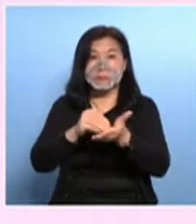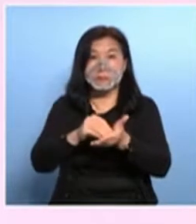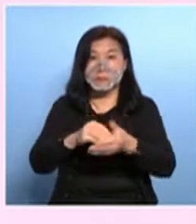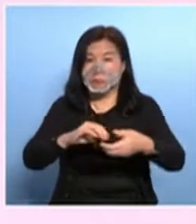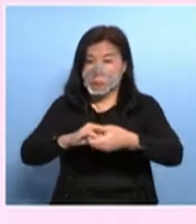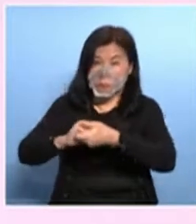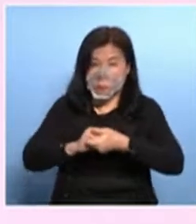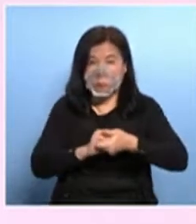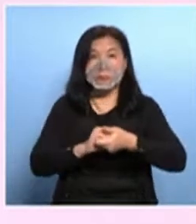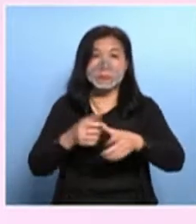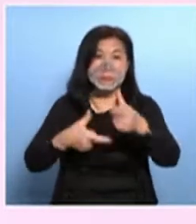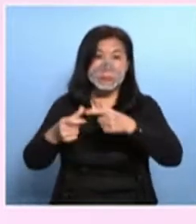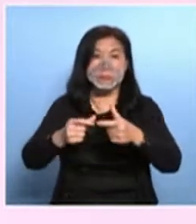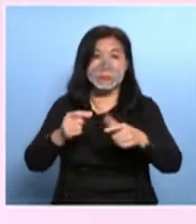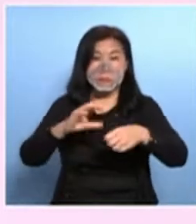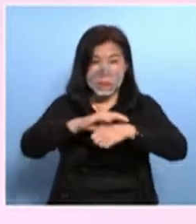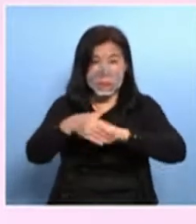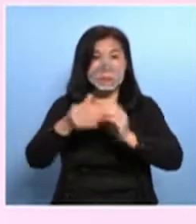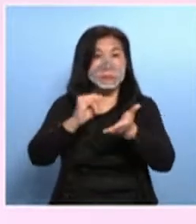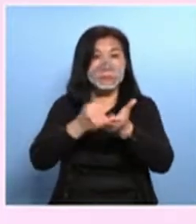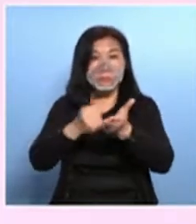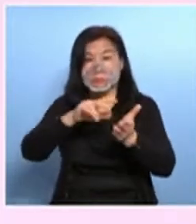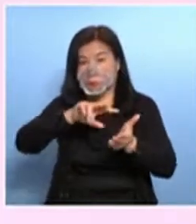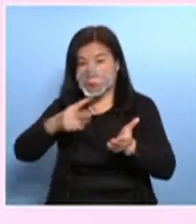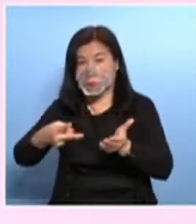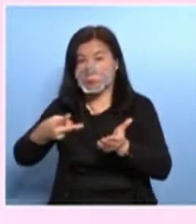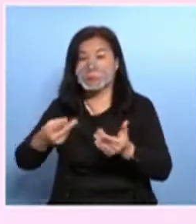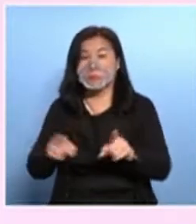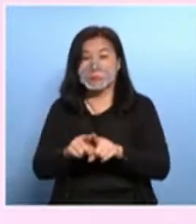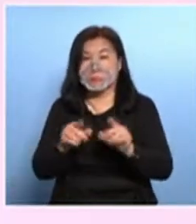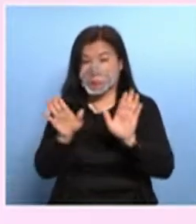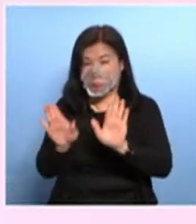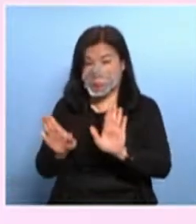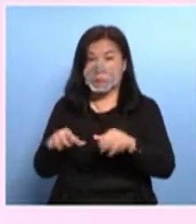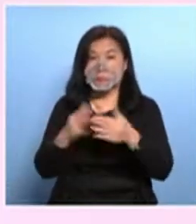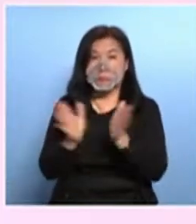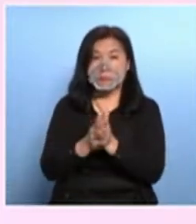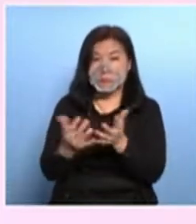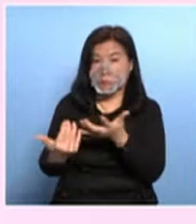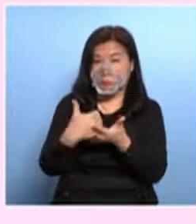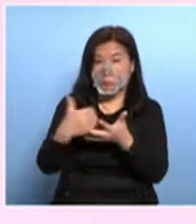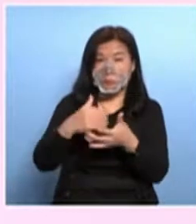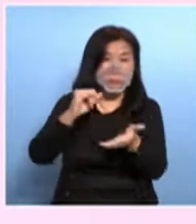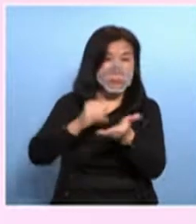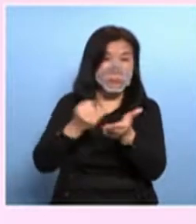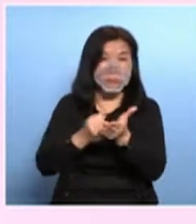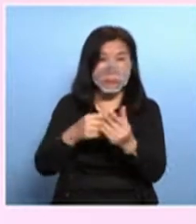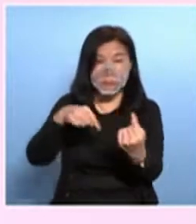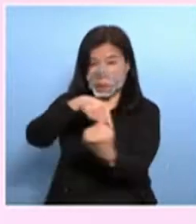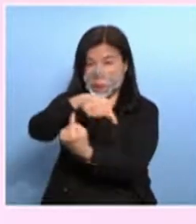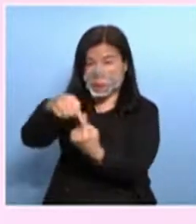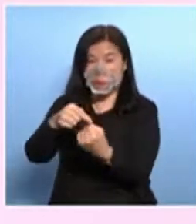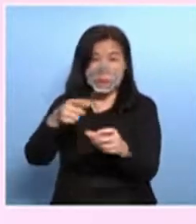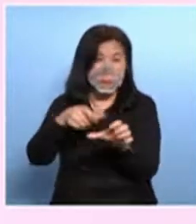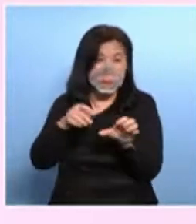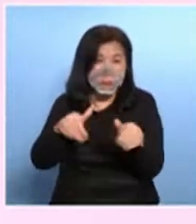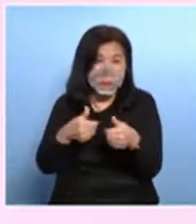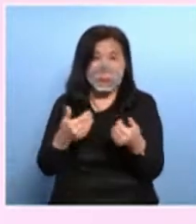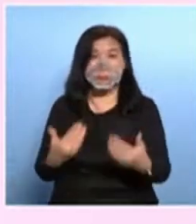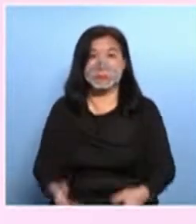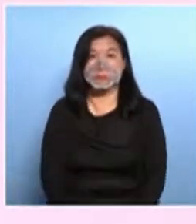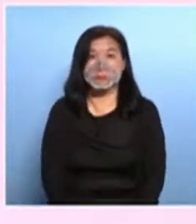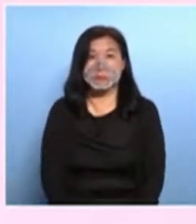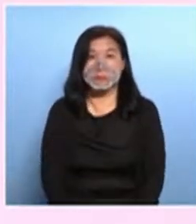to implement the international tax reform proposals drawn up by the OECD to address base erosion and profit